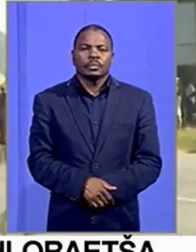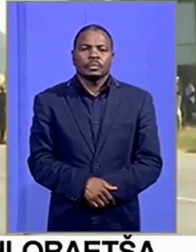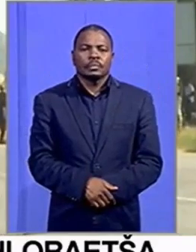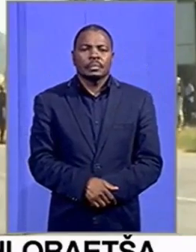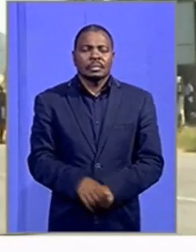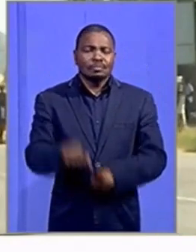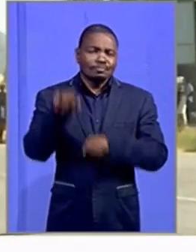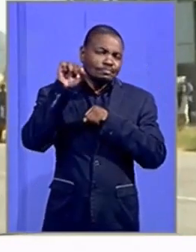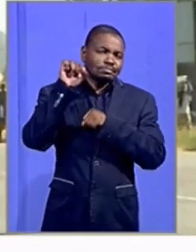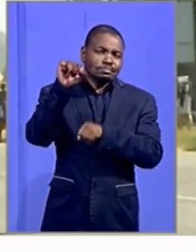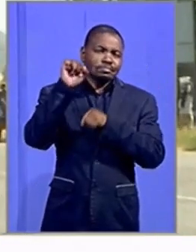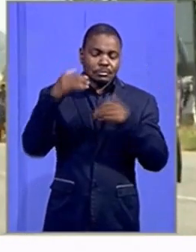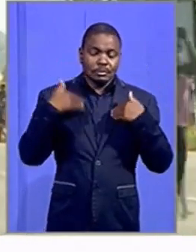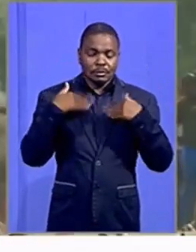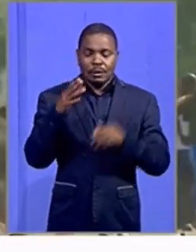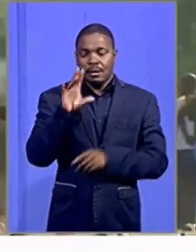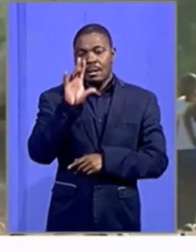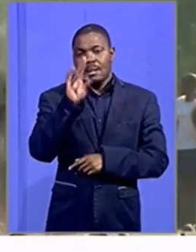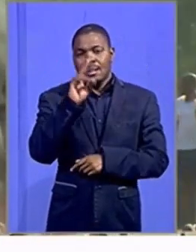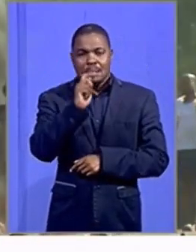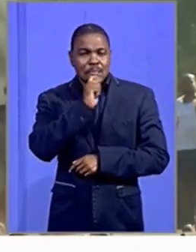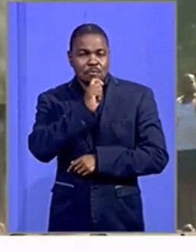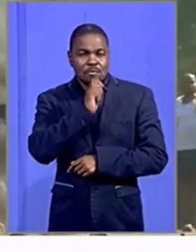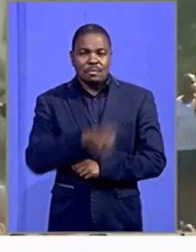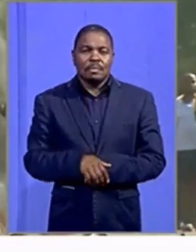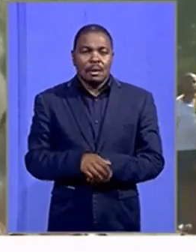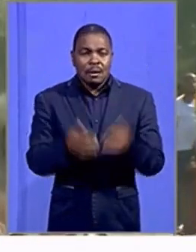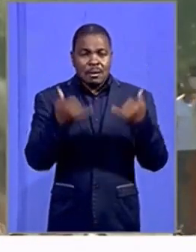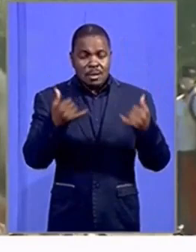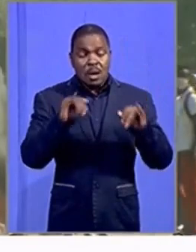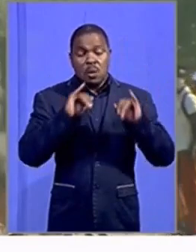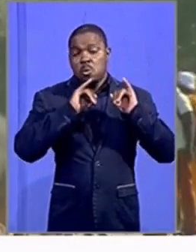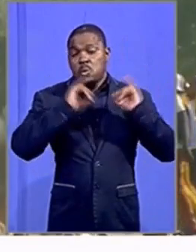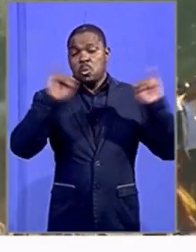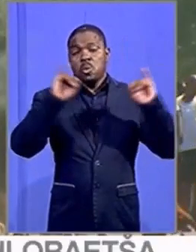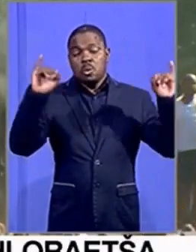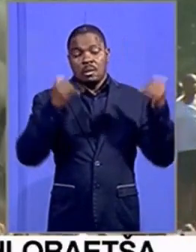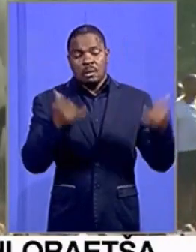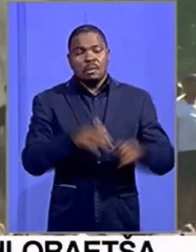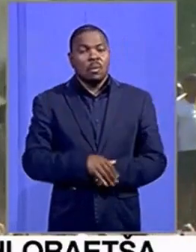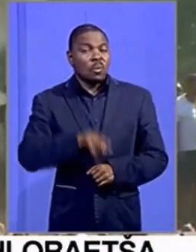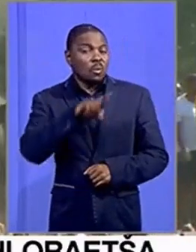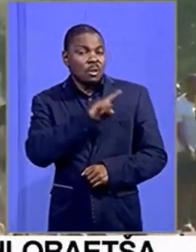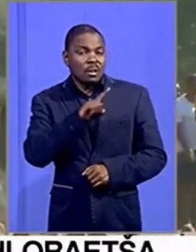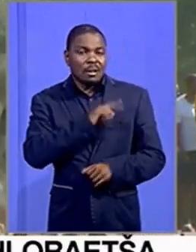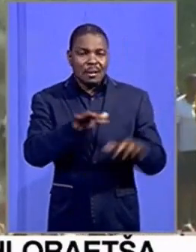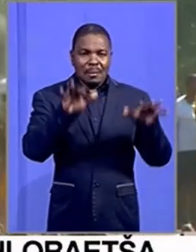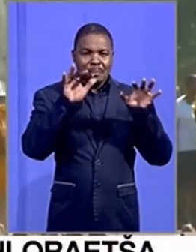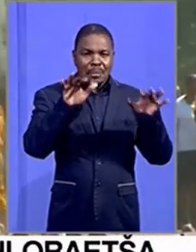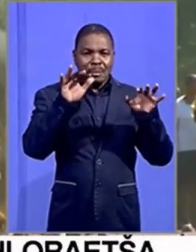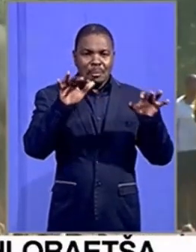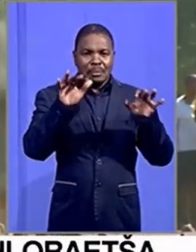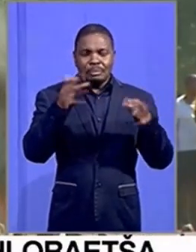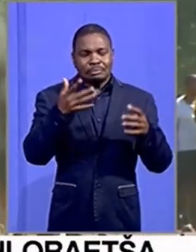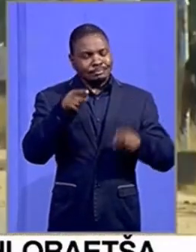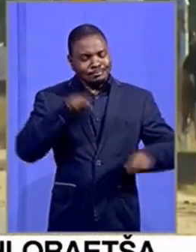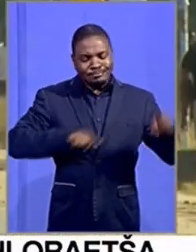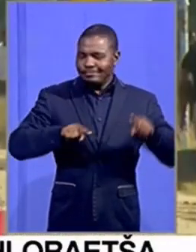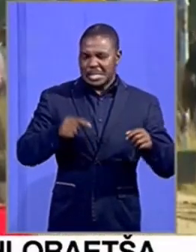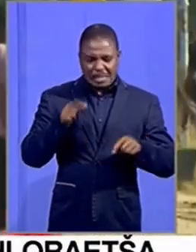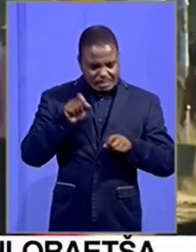Mbegwanto e thomile ka Laboraro mesong. Ga bjale seemo se gaketše le go feta ka ge badudi ba sa boela morago ka dinyako tša